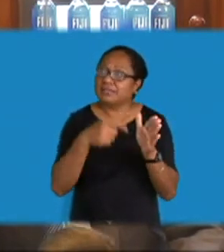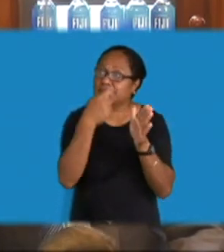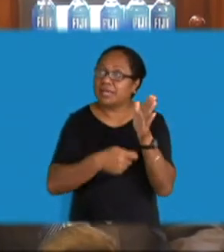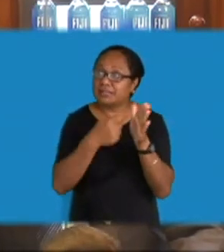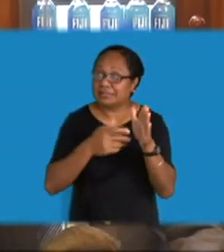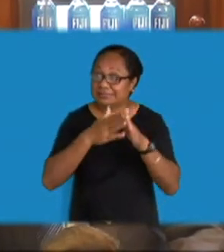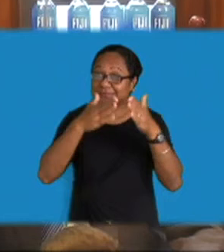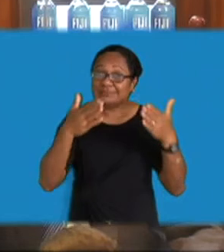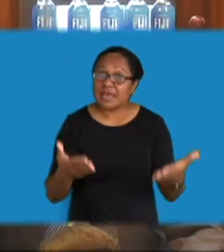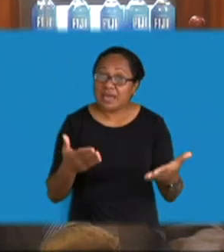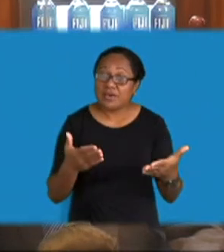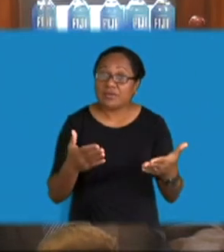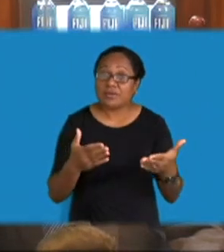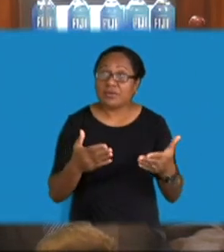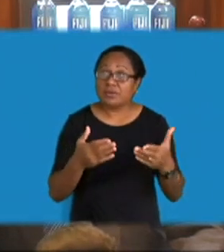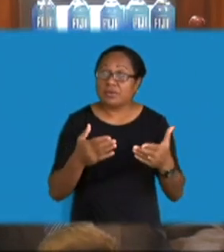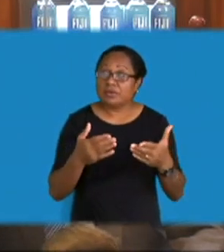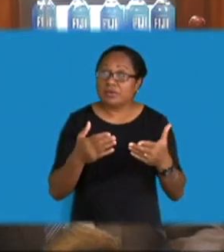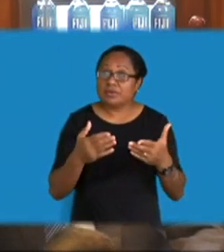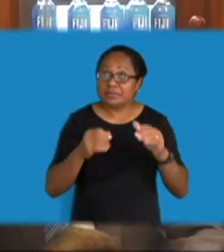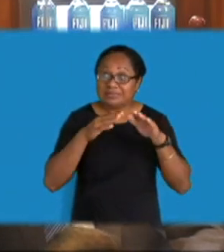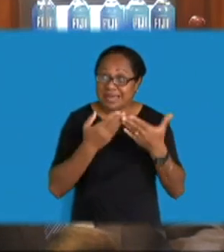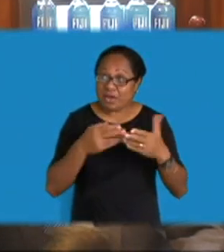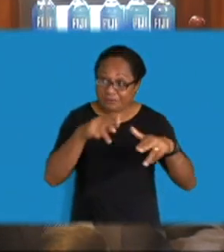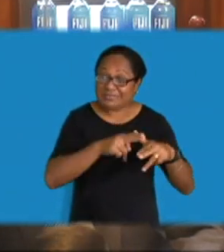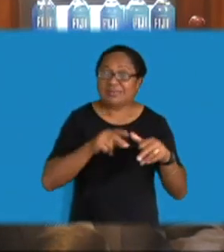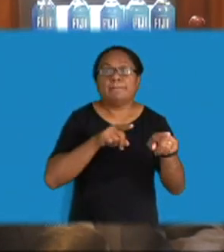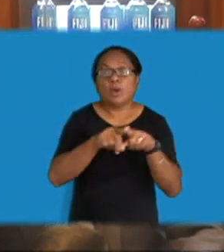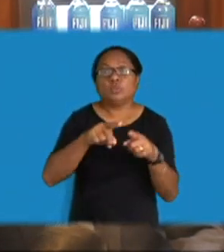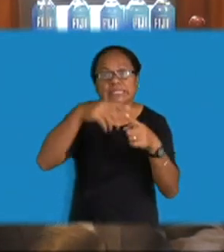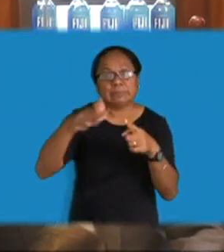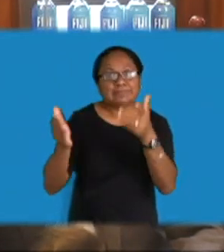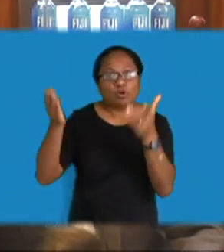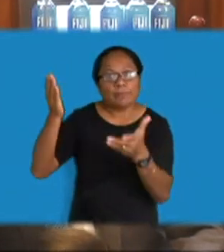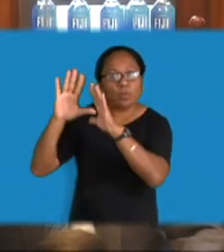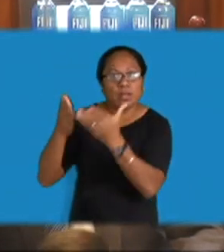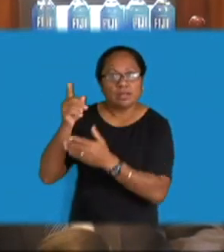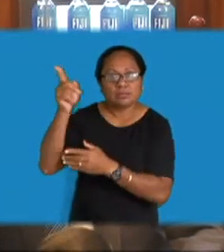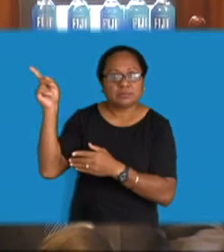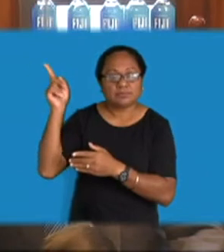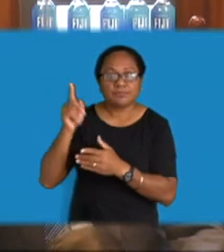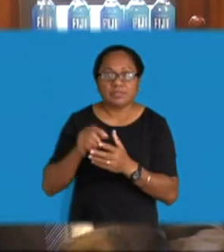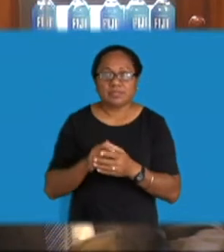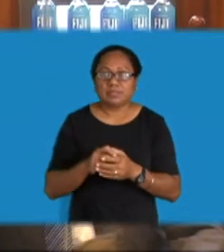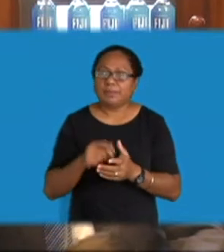tourism destination probably one of the most expensive in the world. Madam Speaker, it will be interesting to note that